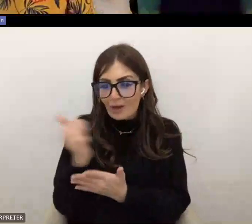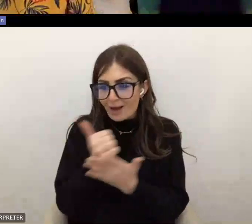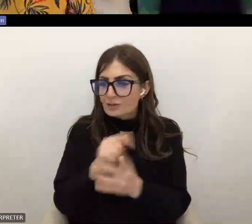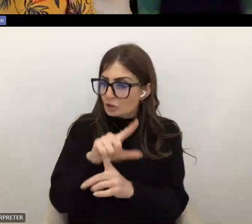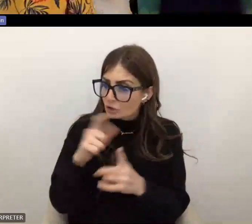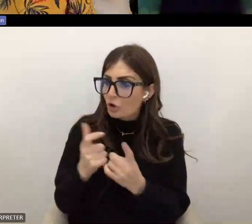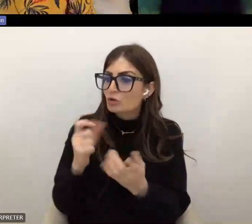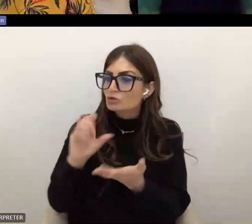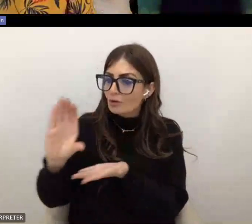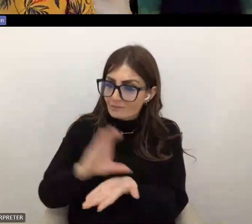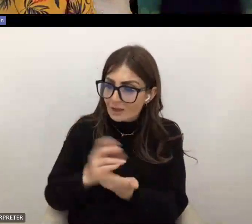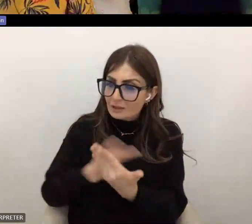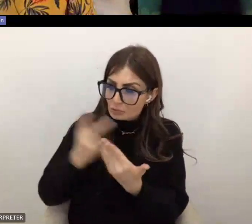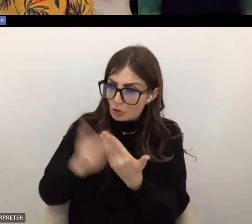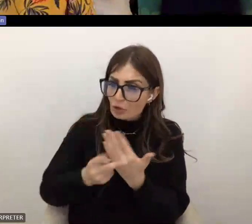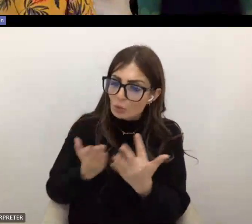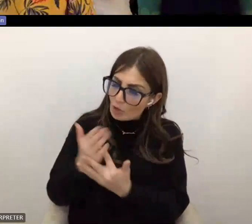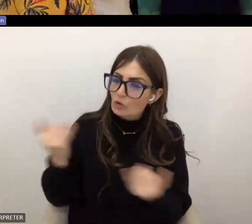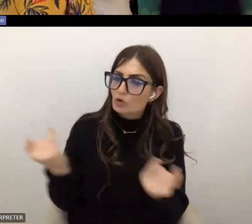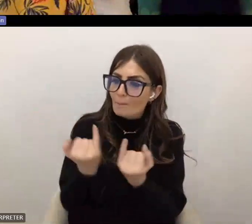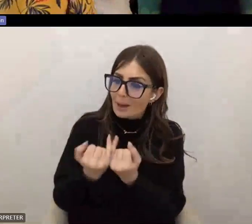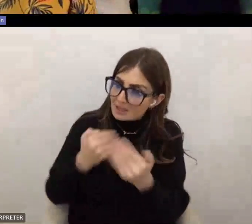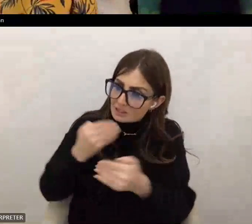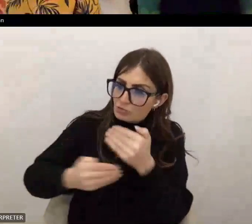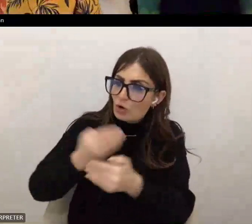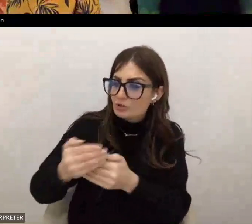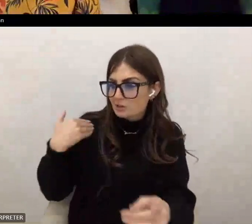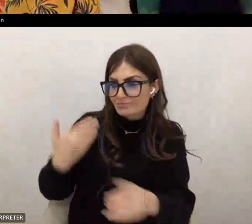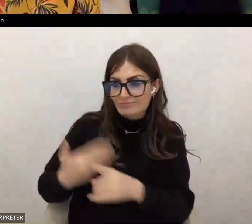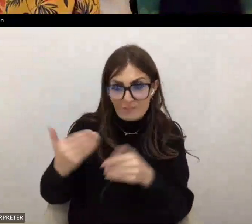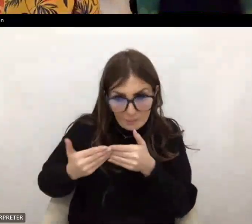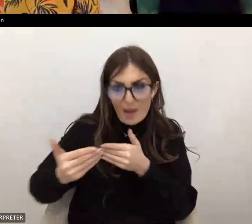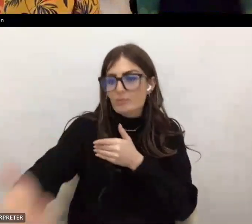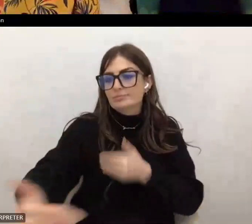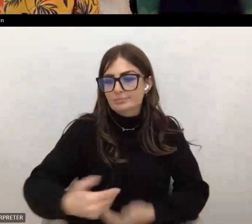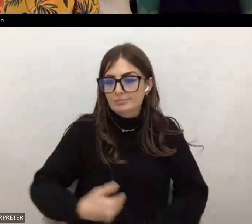go through a competitive process from now